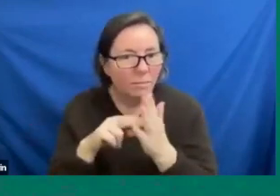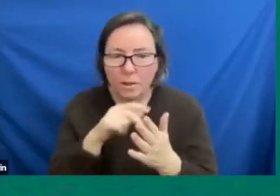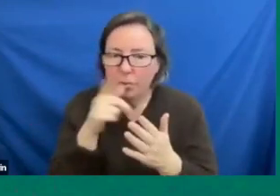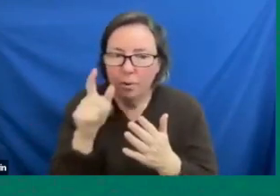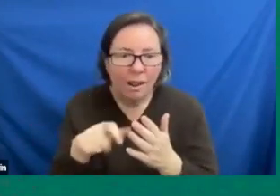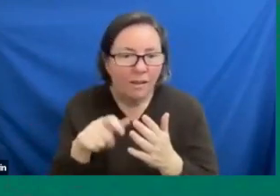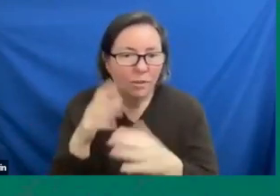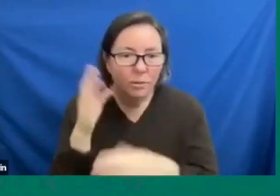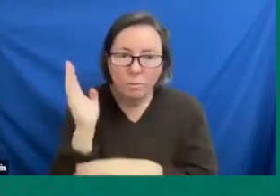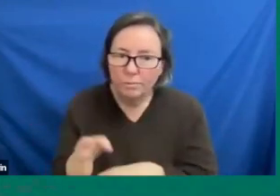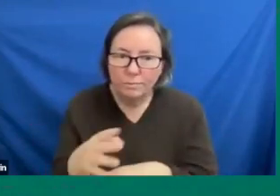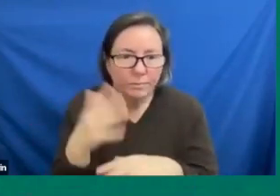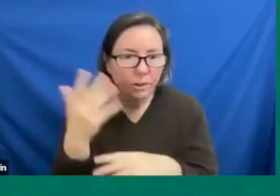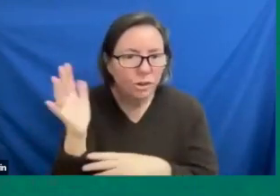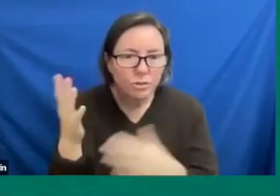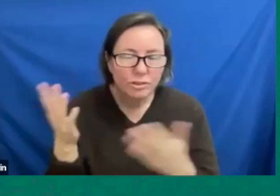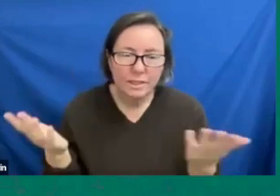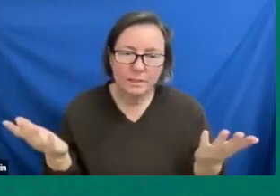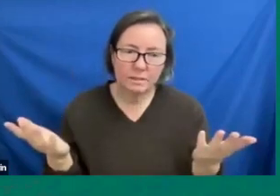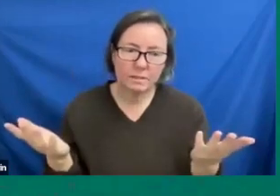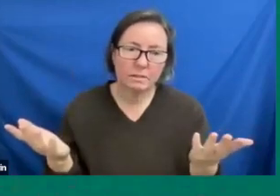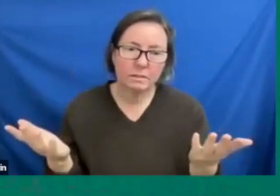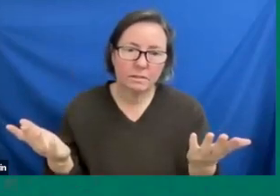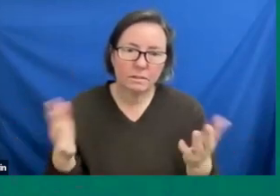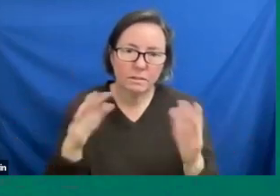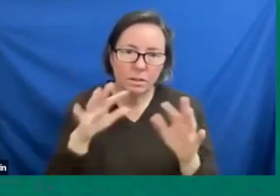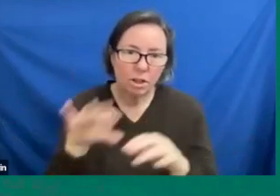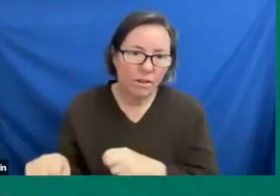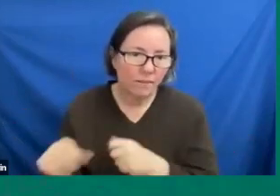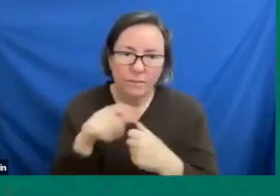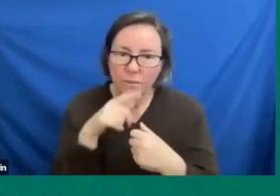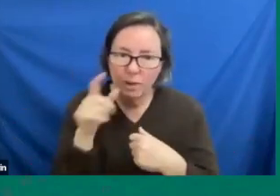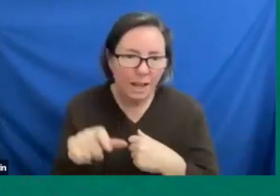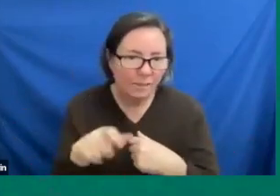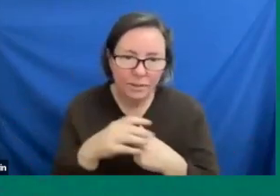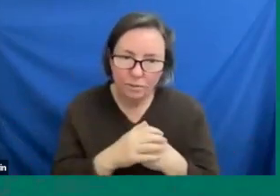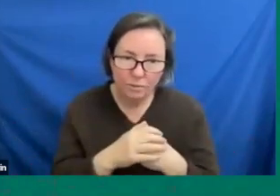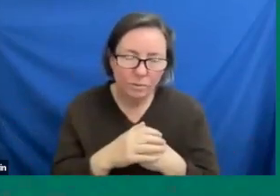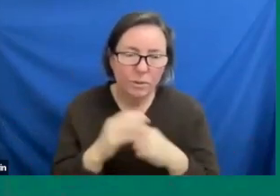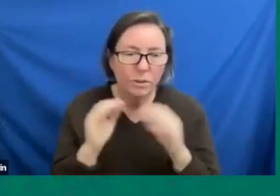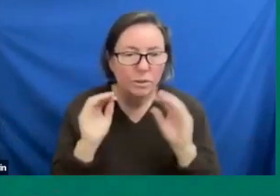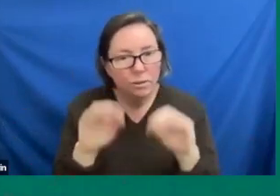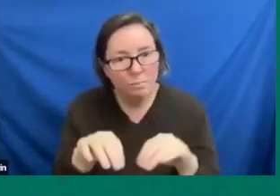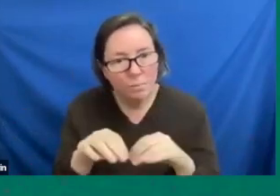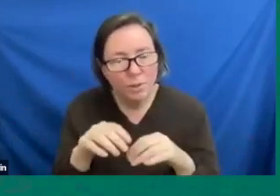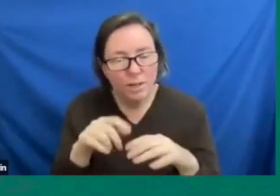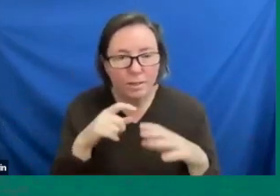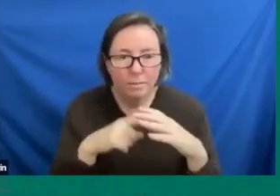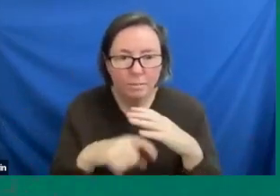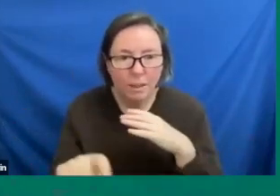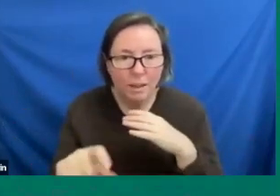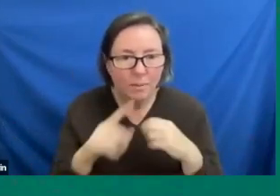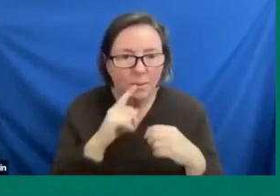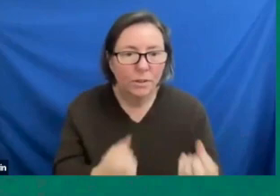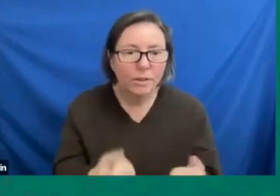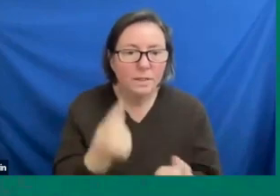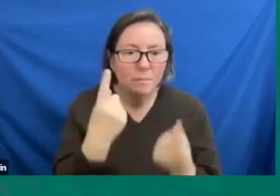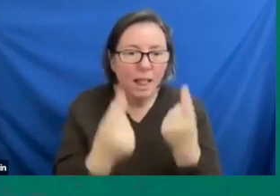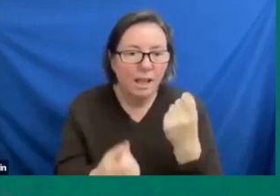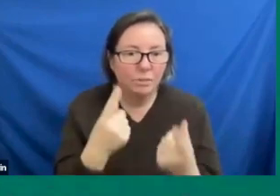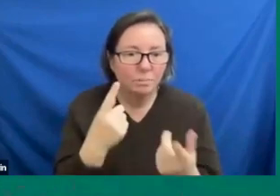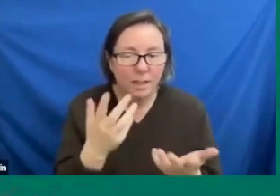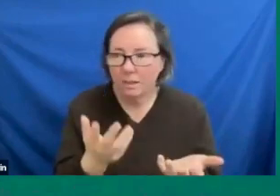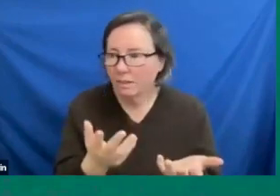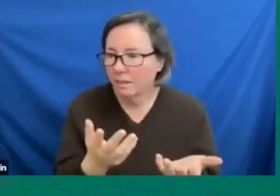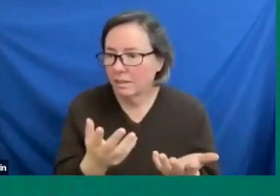to have so many trees to removed to put in the plumbing for a splash pad that